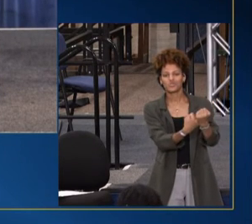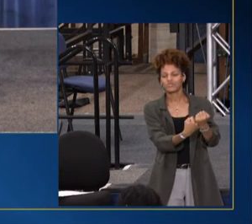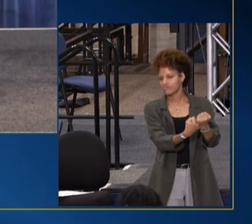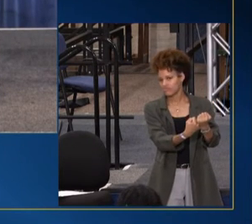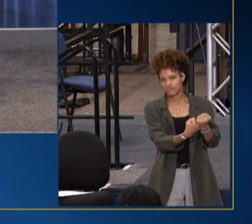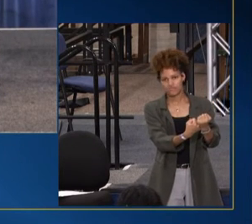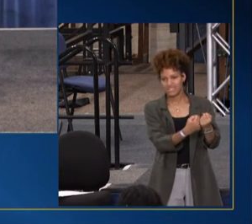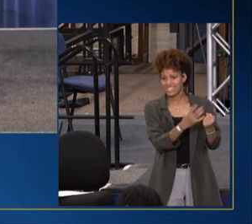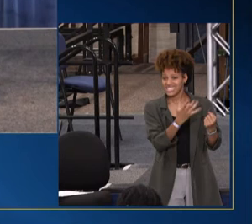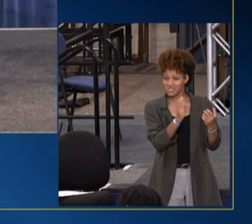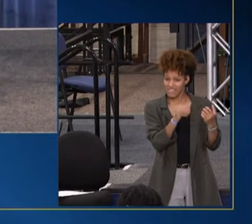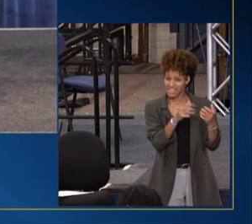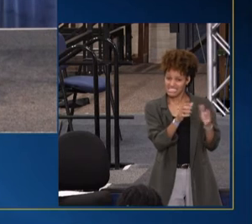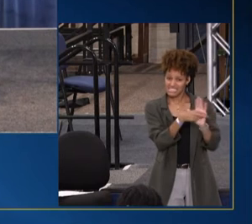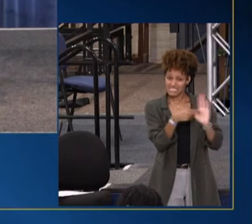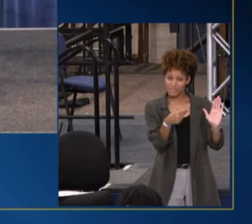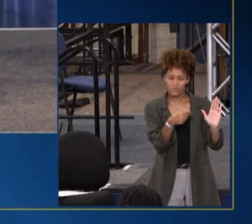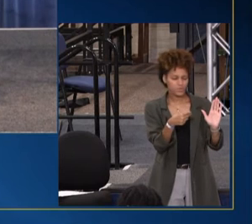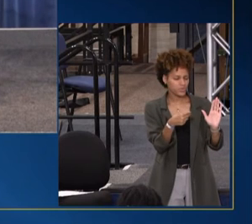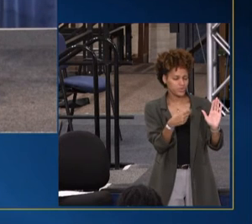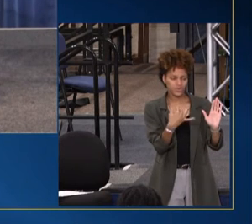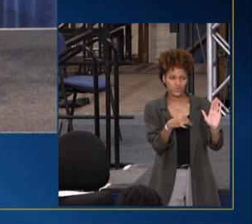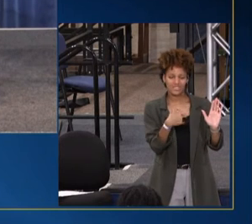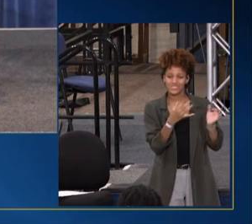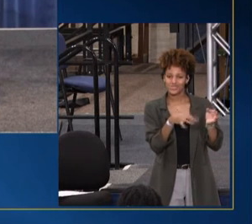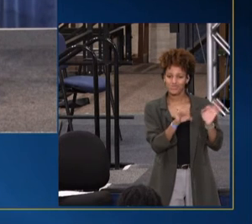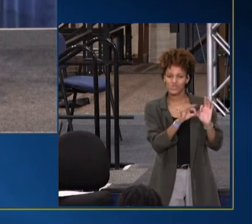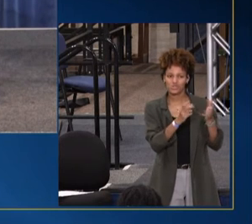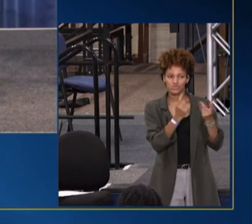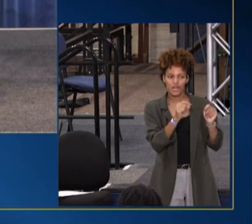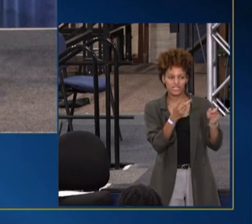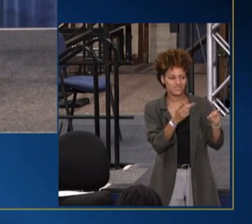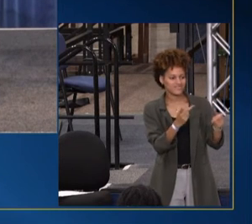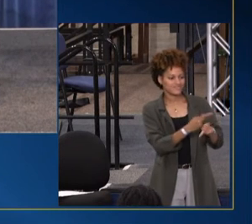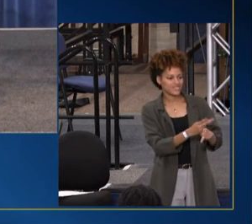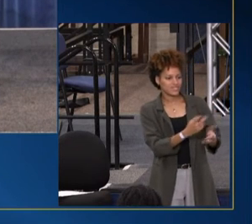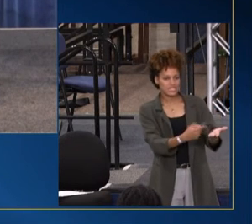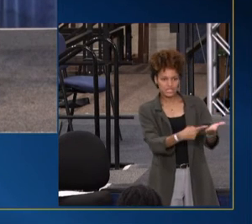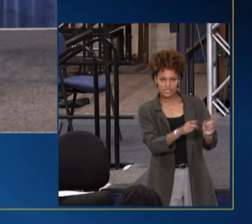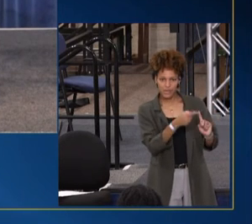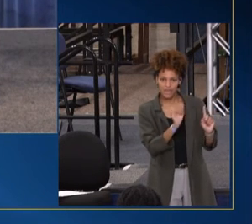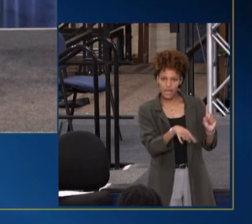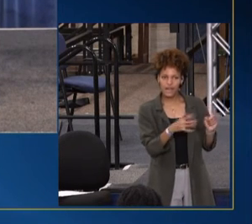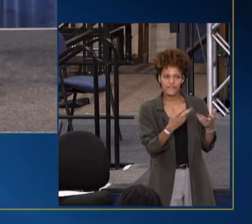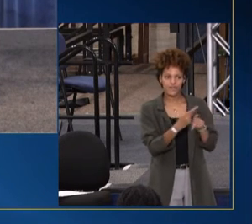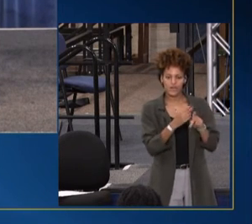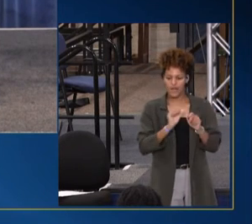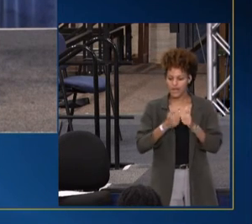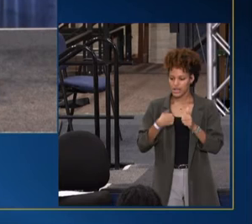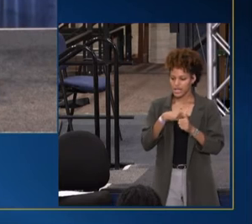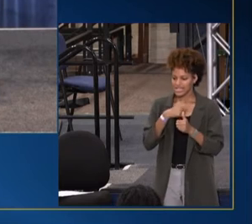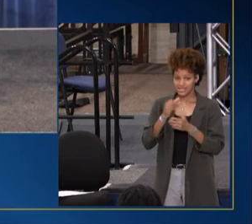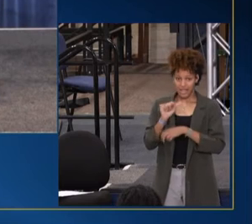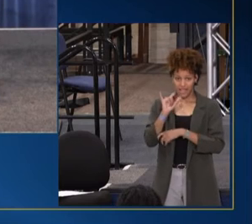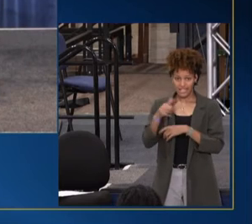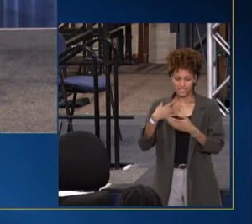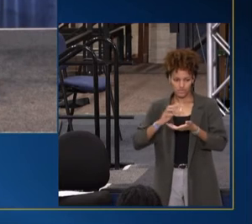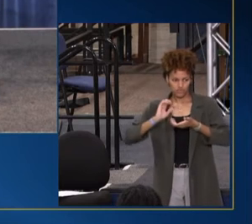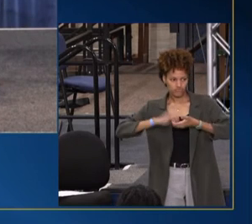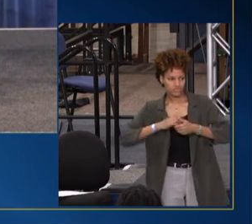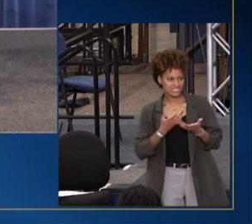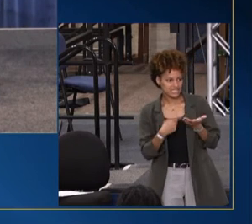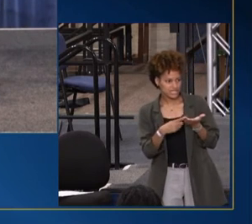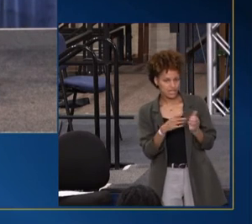dealing with the stigma there, I think, is incredibly important. And talking about it and finding ways for us as allies to also talk about things